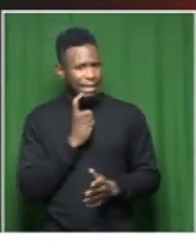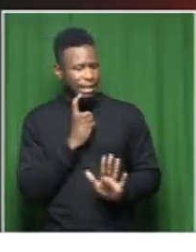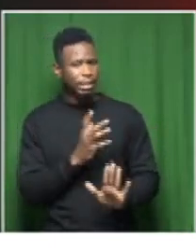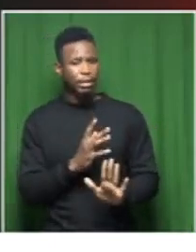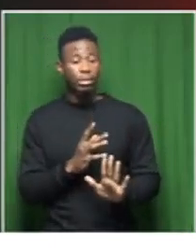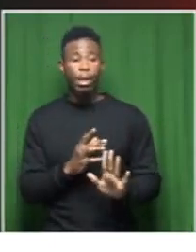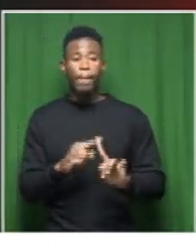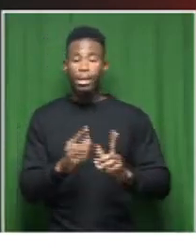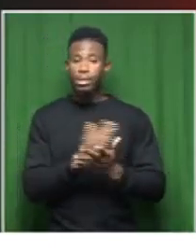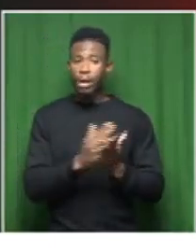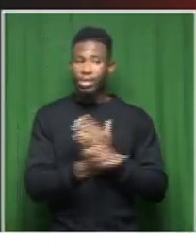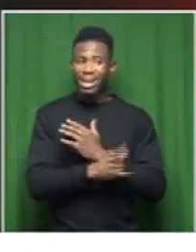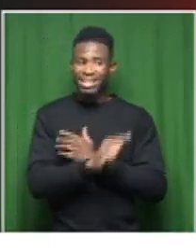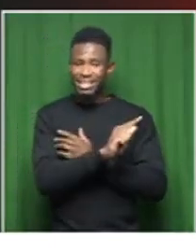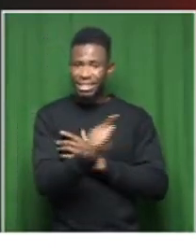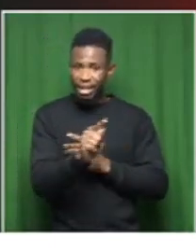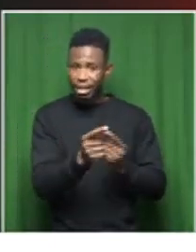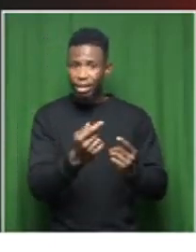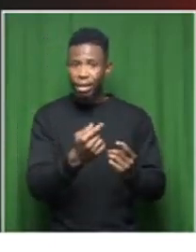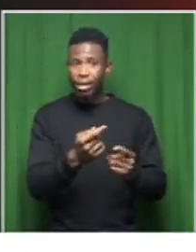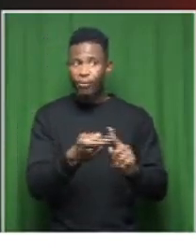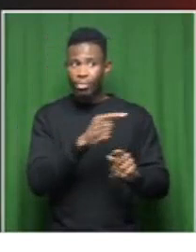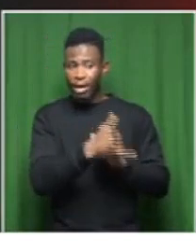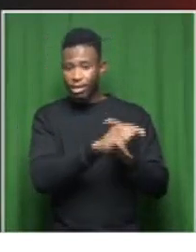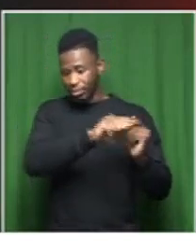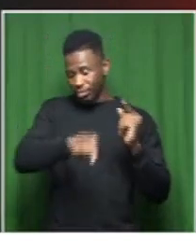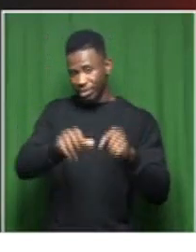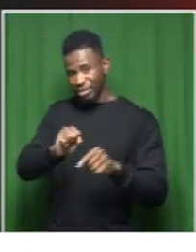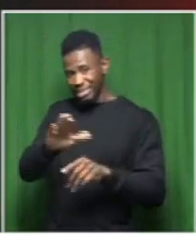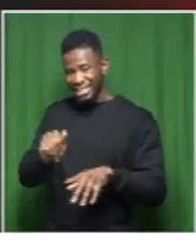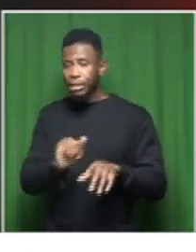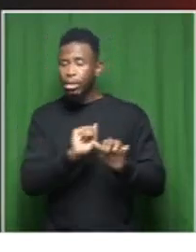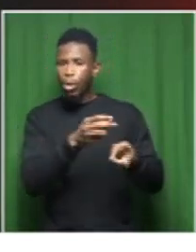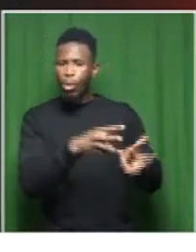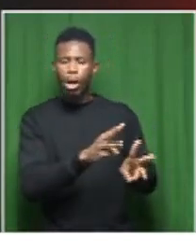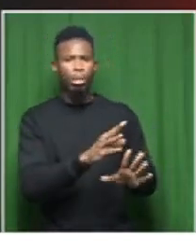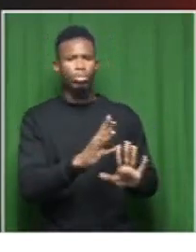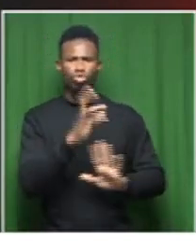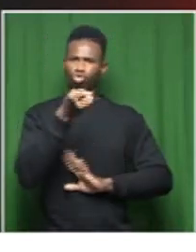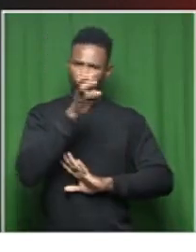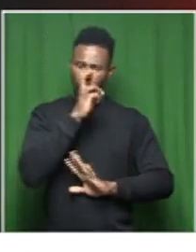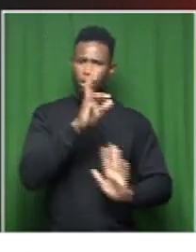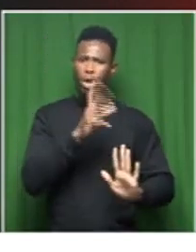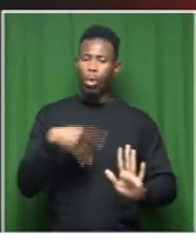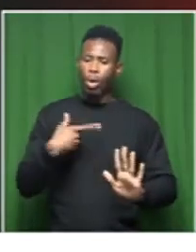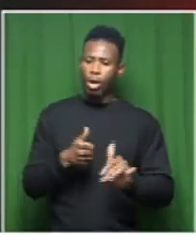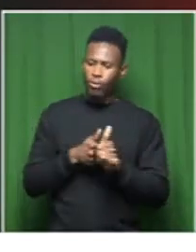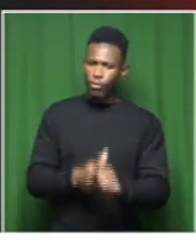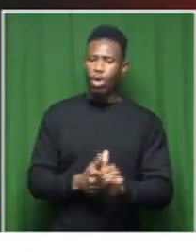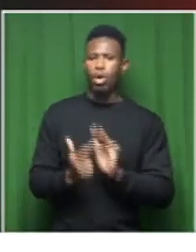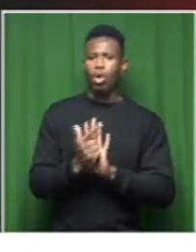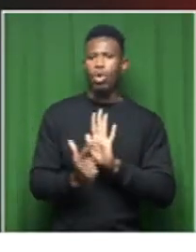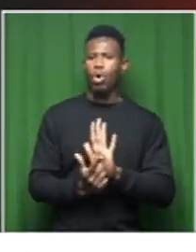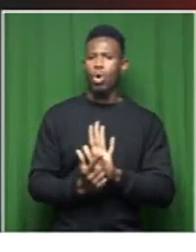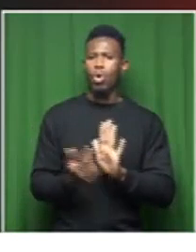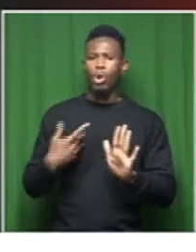got immigration laws which are much stricter. We are not doing anything outside the law. We are just doing something that we think